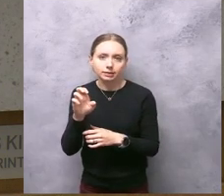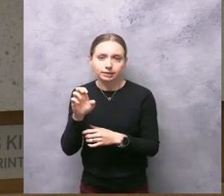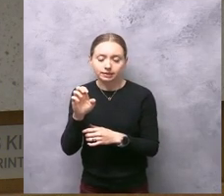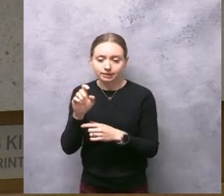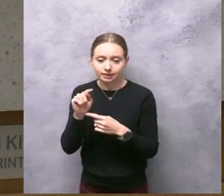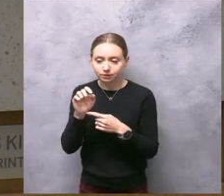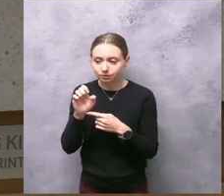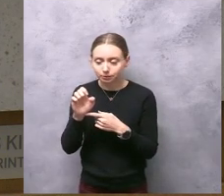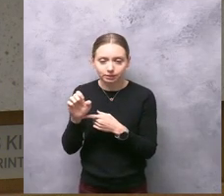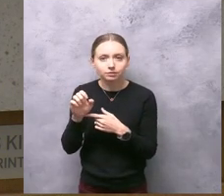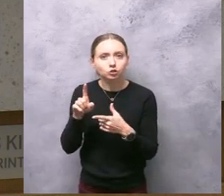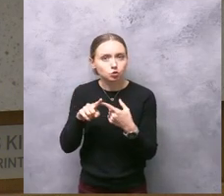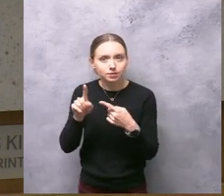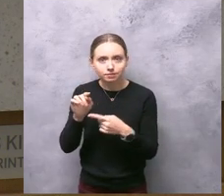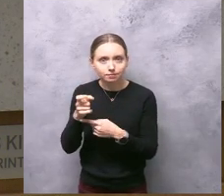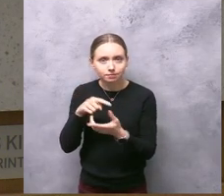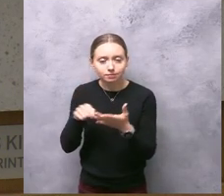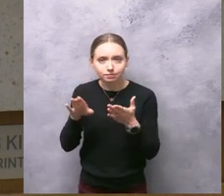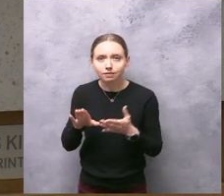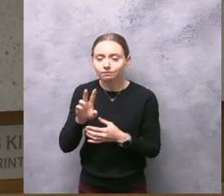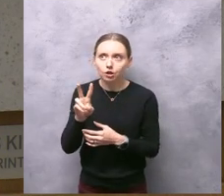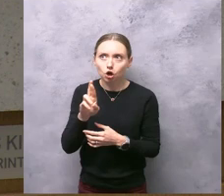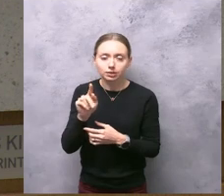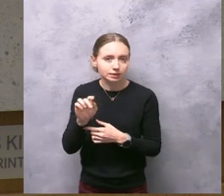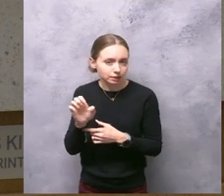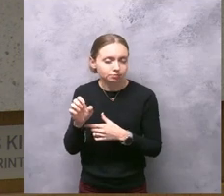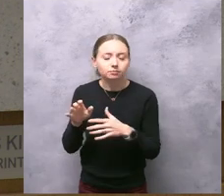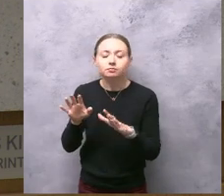on the local optional homestead exemption. So that was a great point.